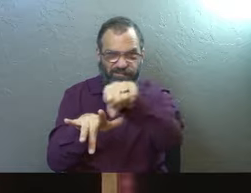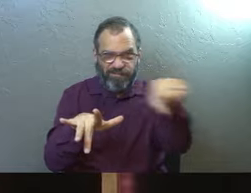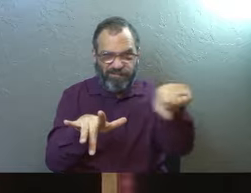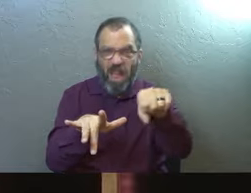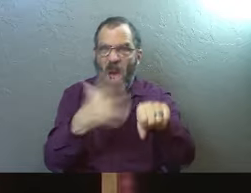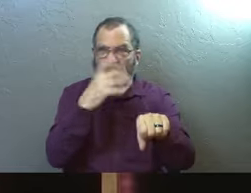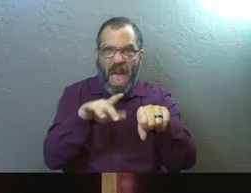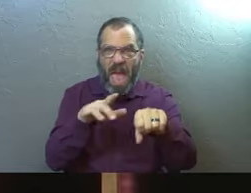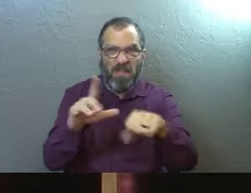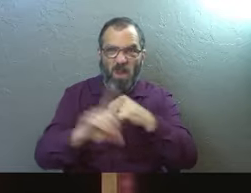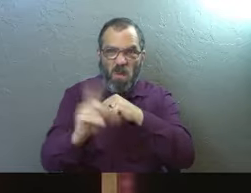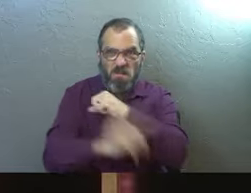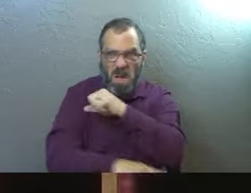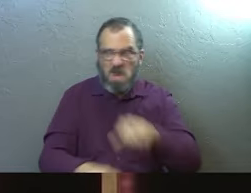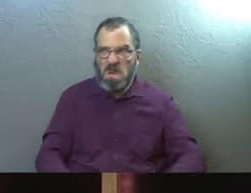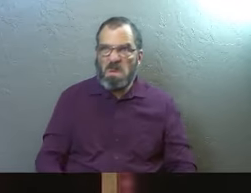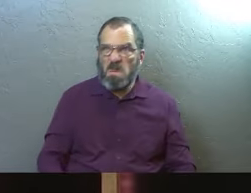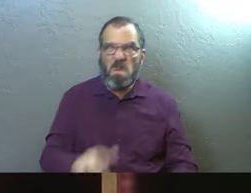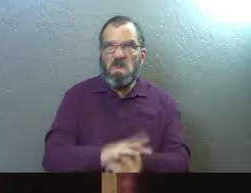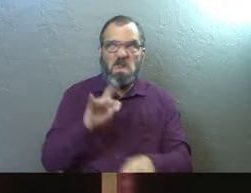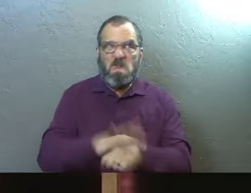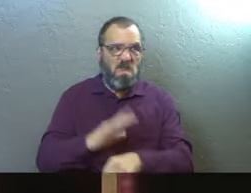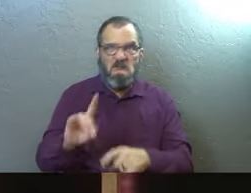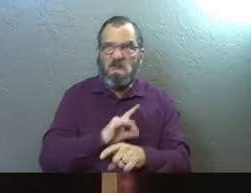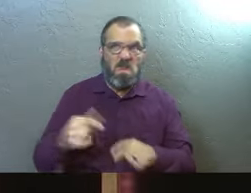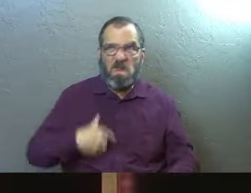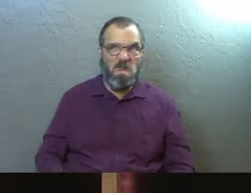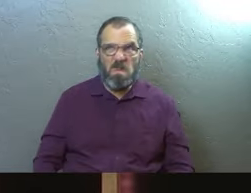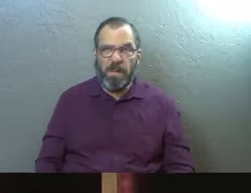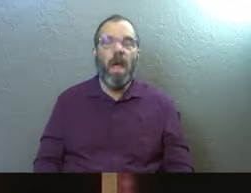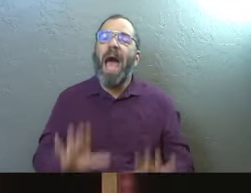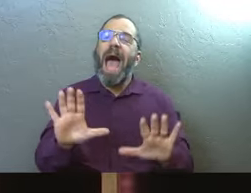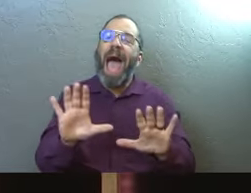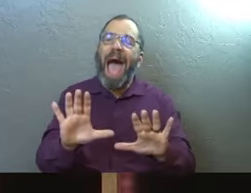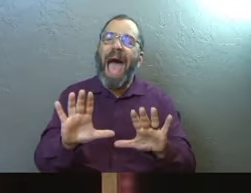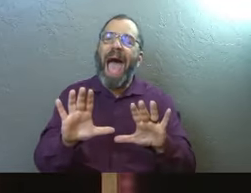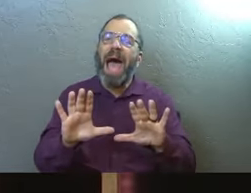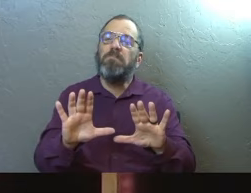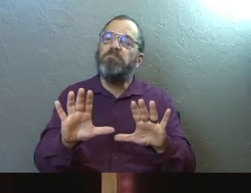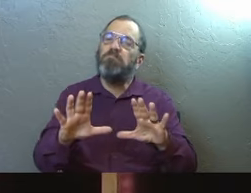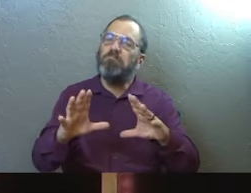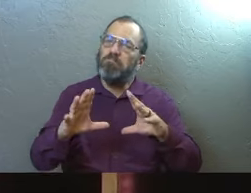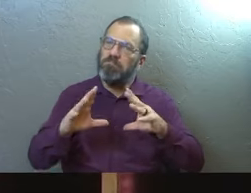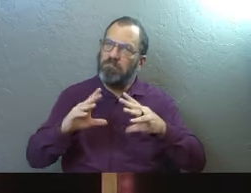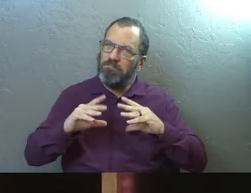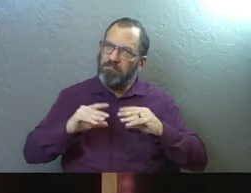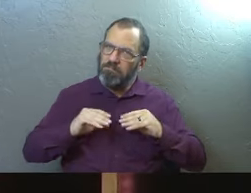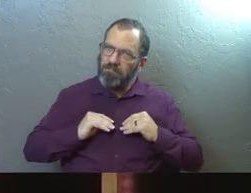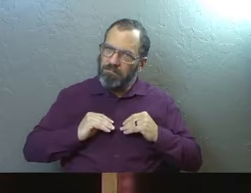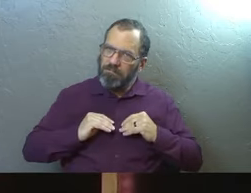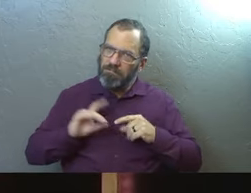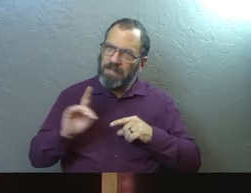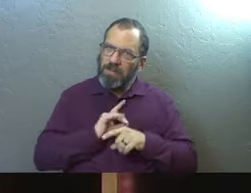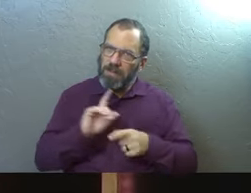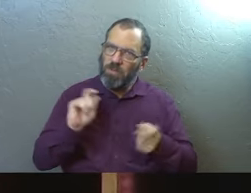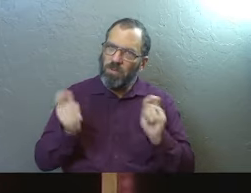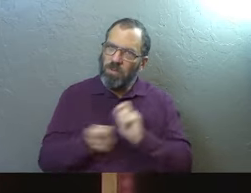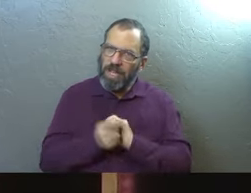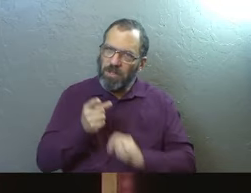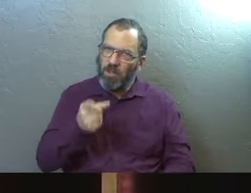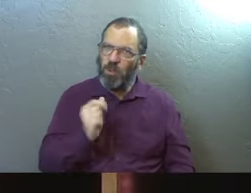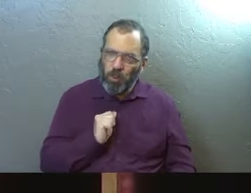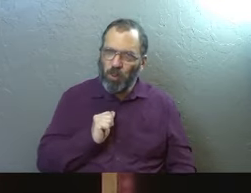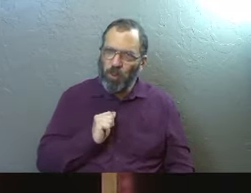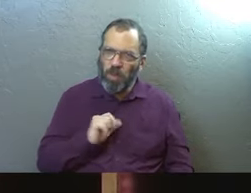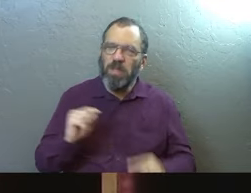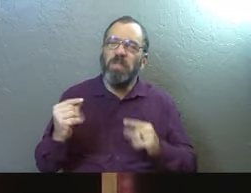We sometimes get mad at every consequence that comes to us. And we need to get better at receiving from God what he gives to us to change us,